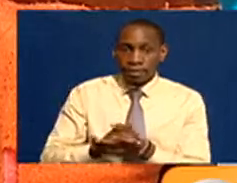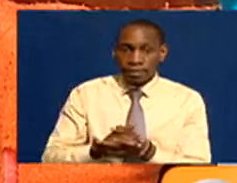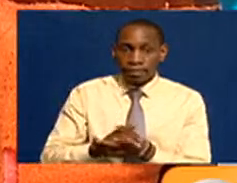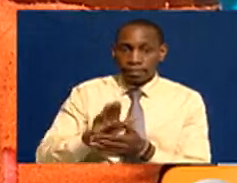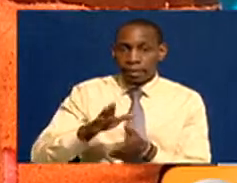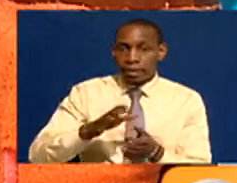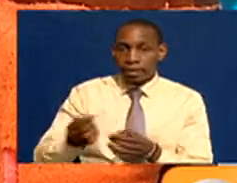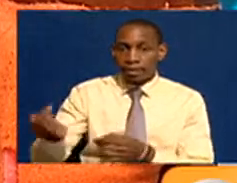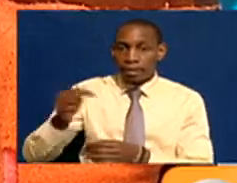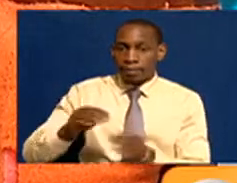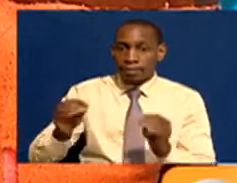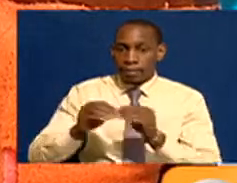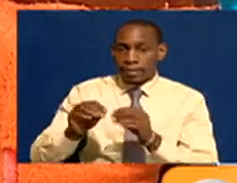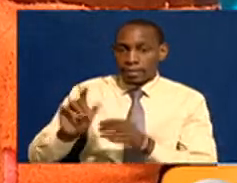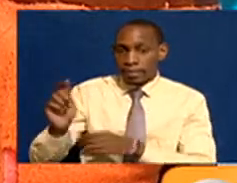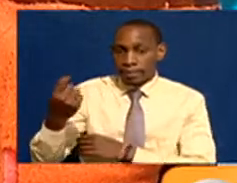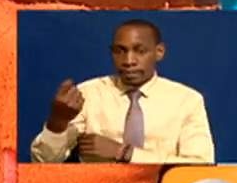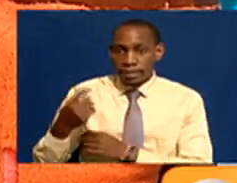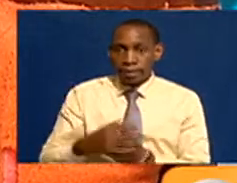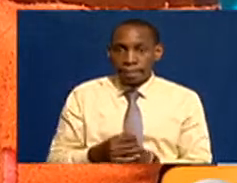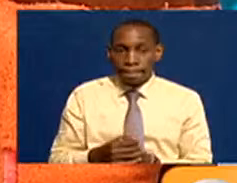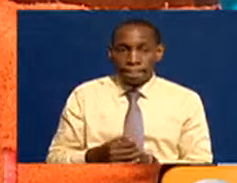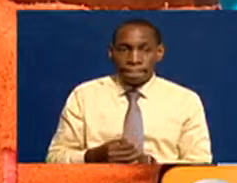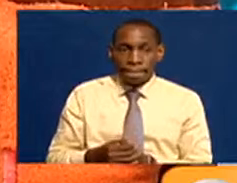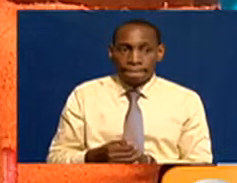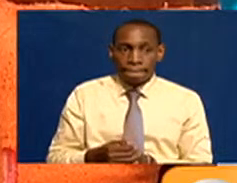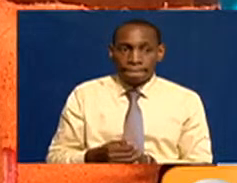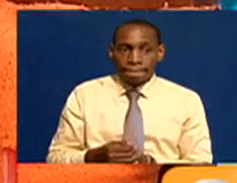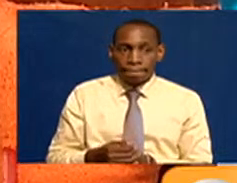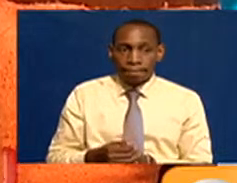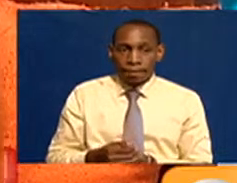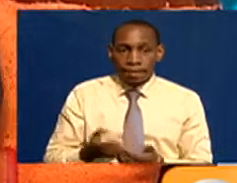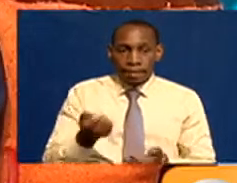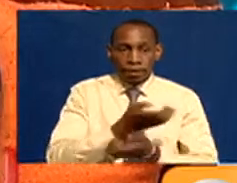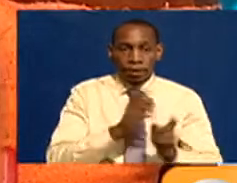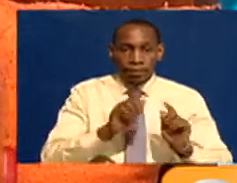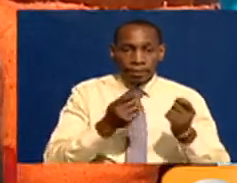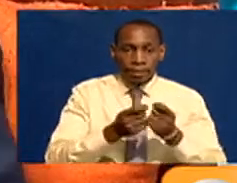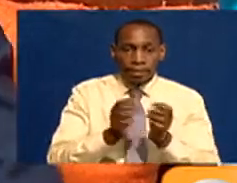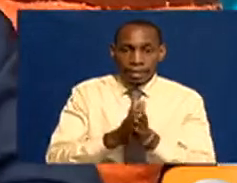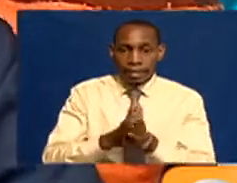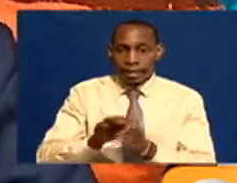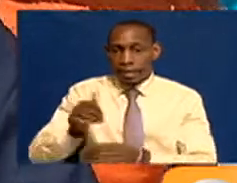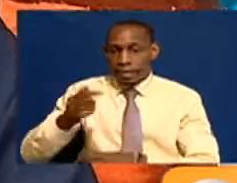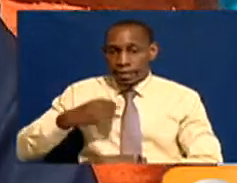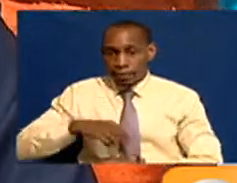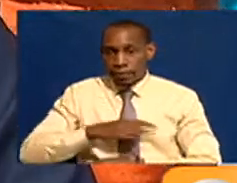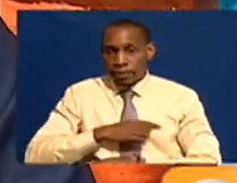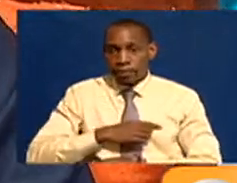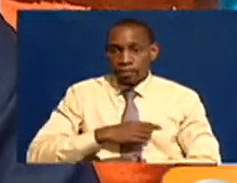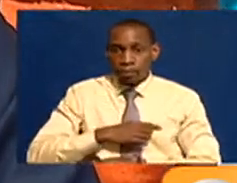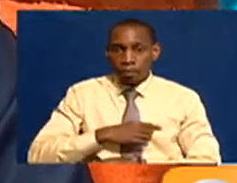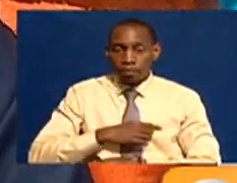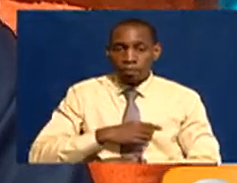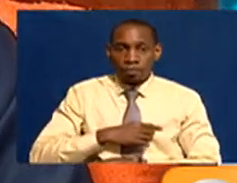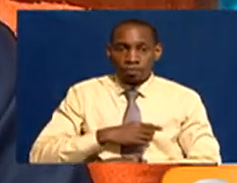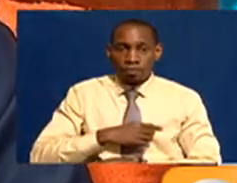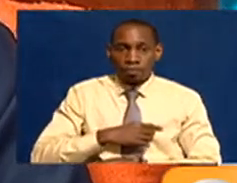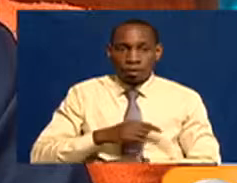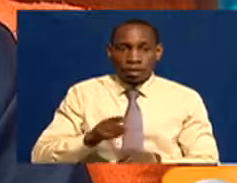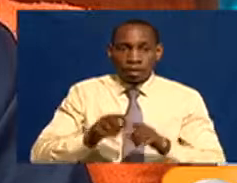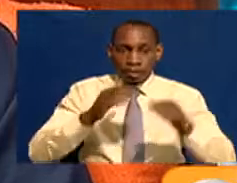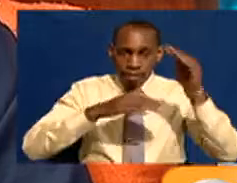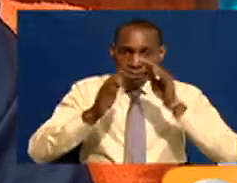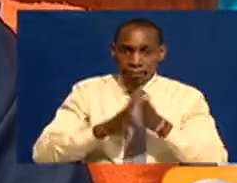meetings one of these days, yeah, with this economic team and the rest of us, and you know, professors